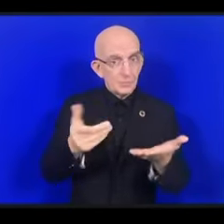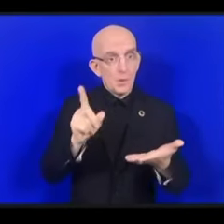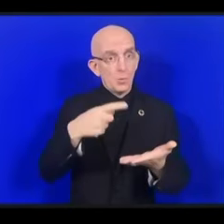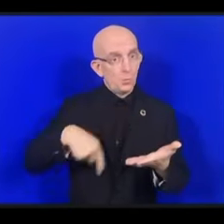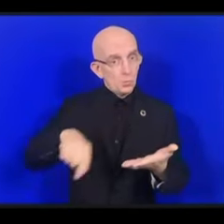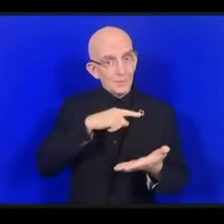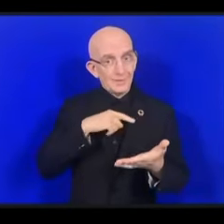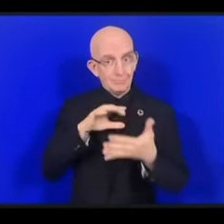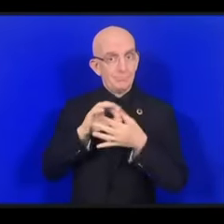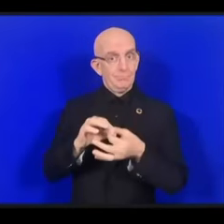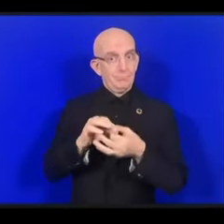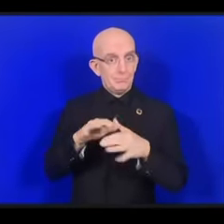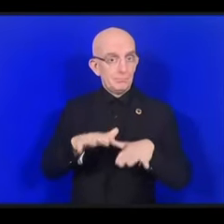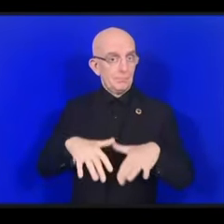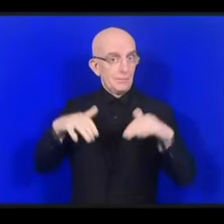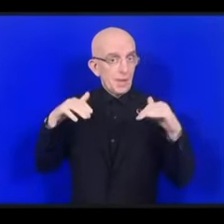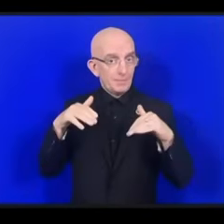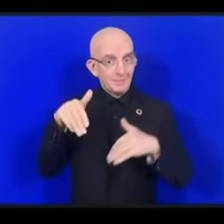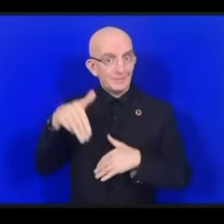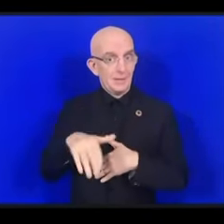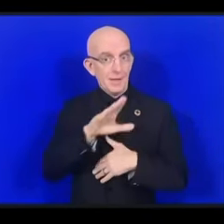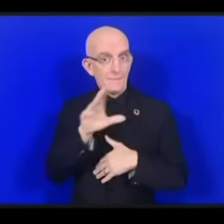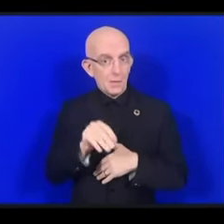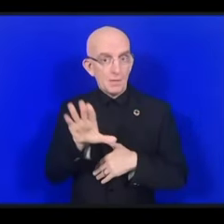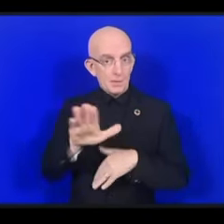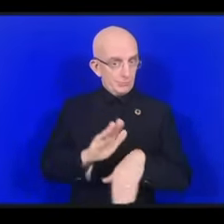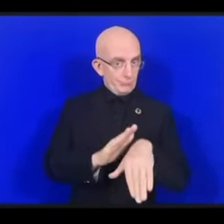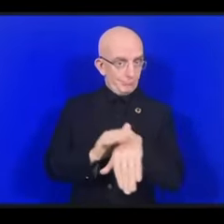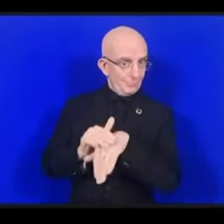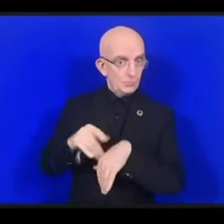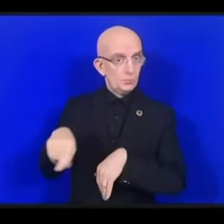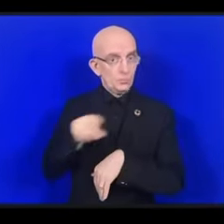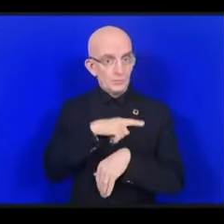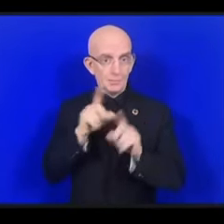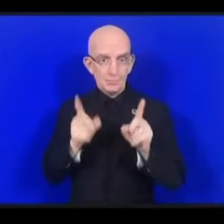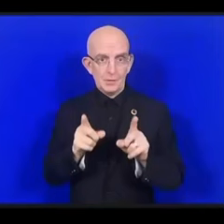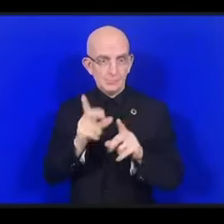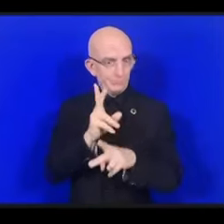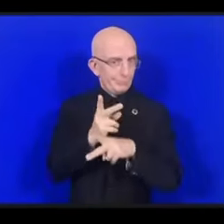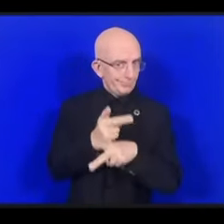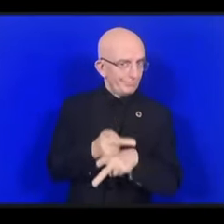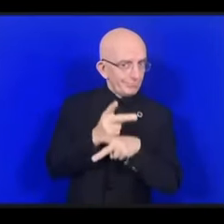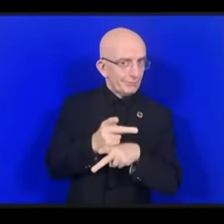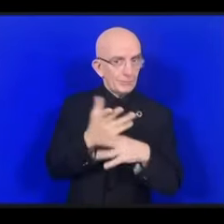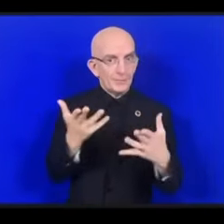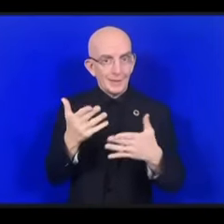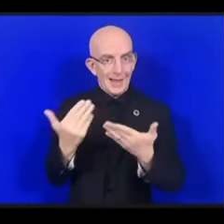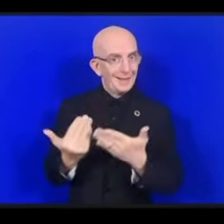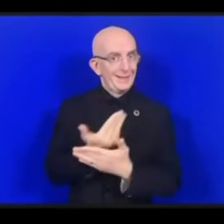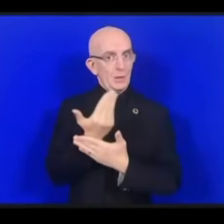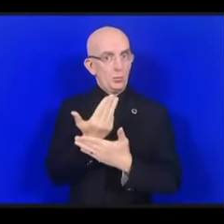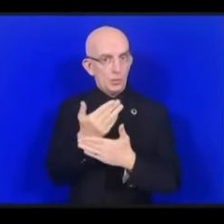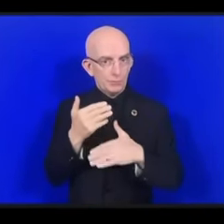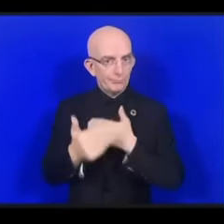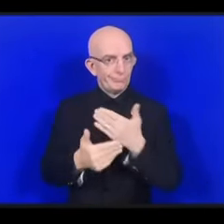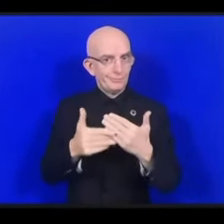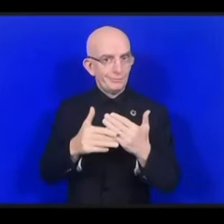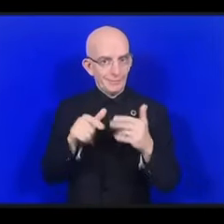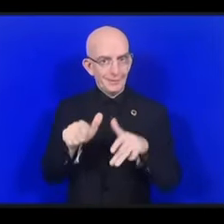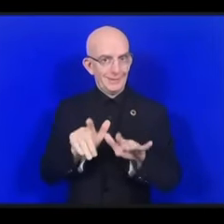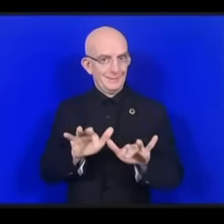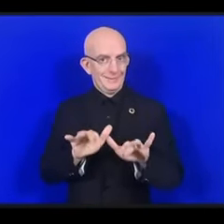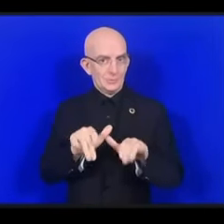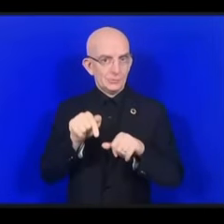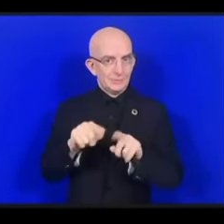was absent, particularly in the parliamentary track, is the broader participation of legislators from countries of